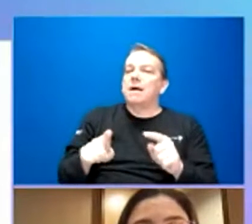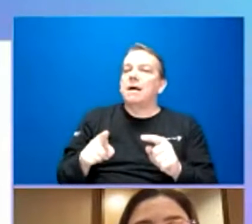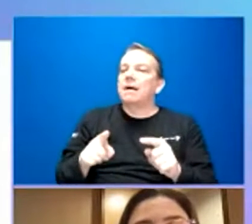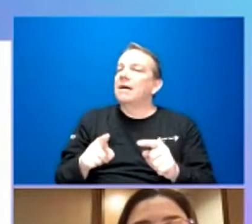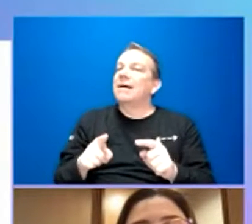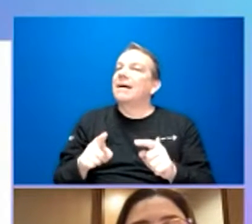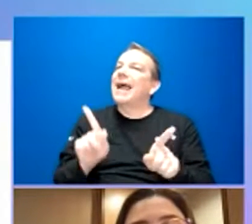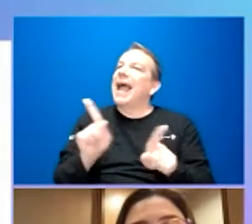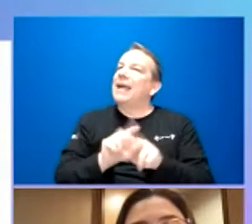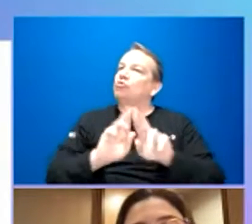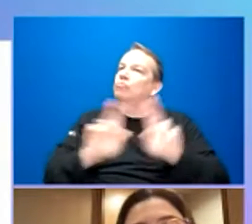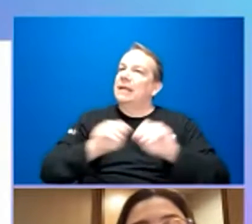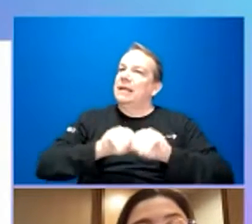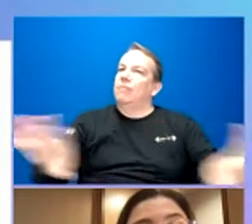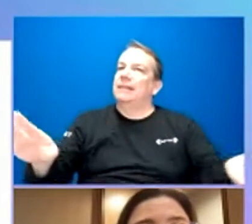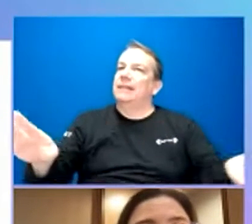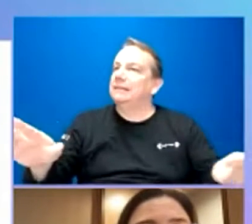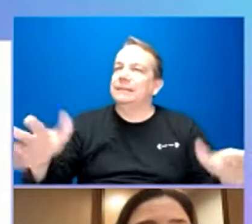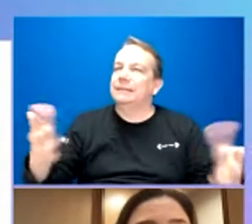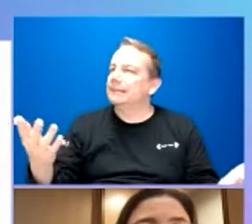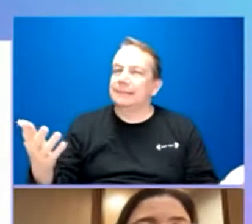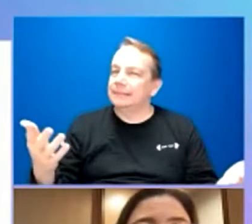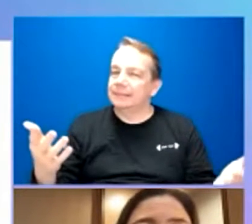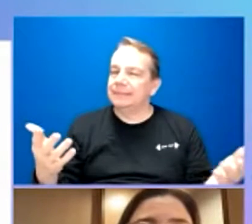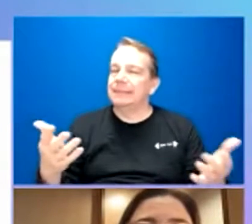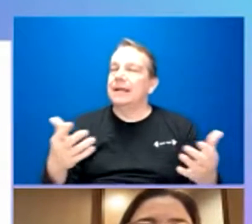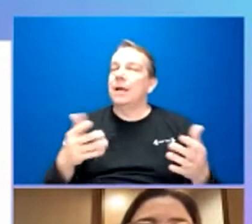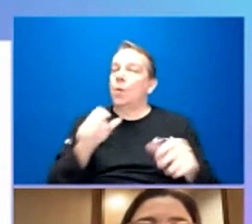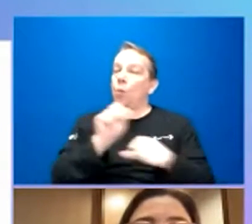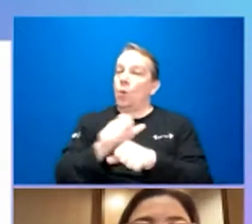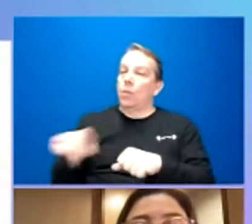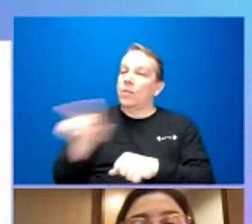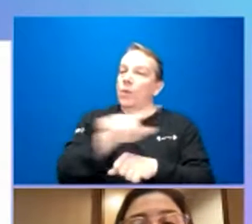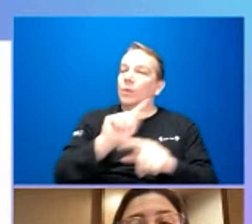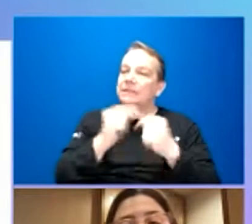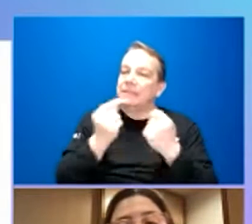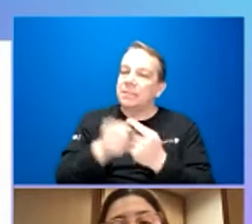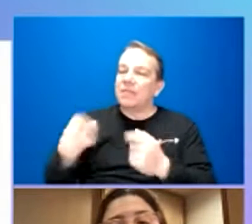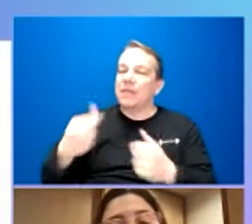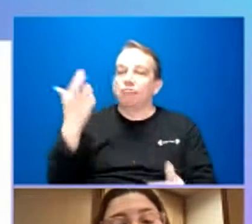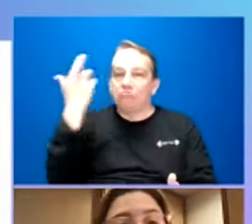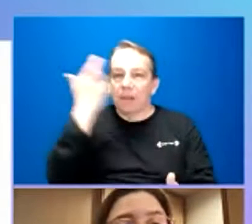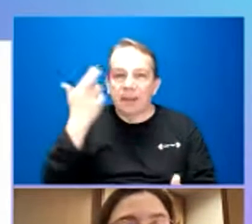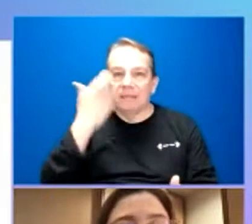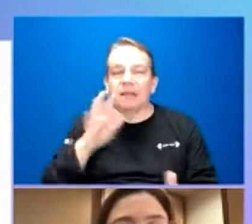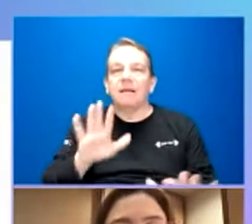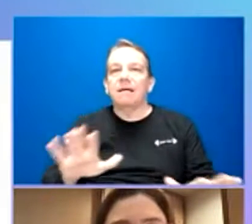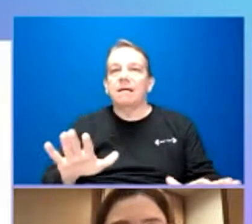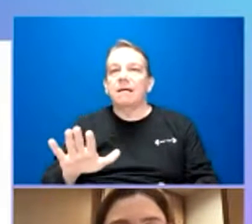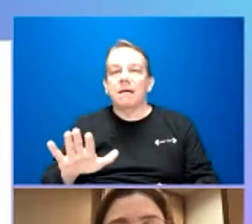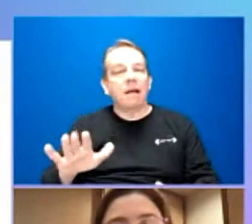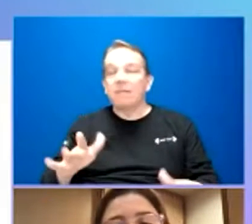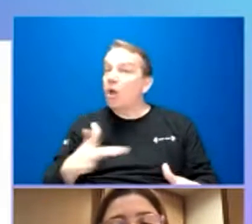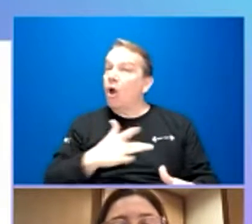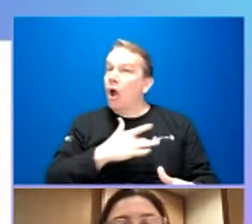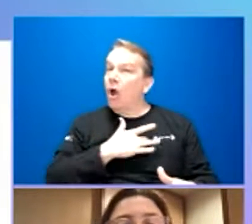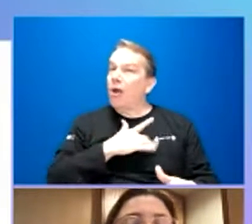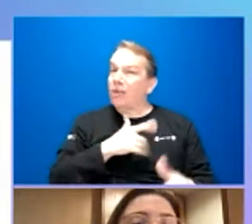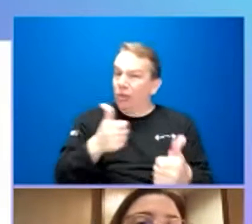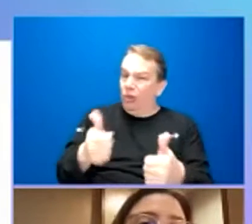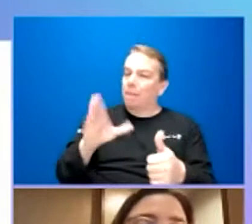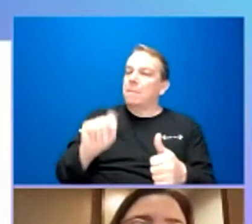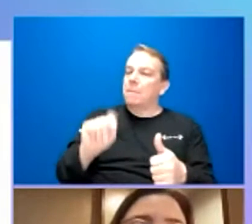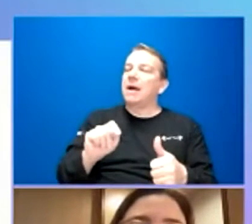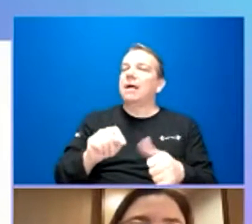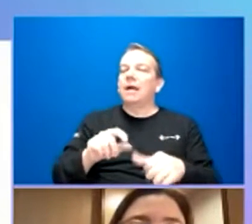their planned go live. And working with these teams is heartbreaking as they're really, they've got their heart in the right place, but they're going